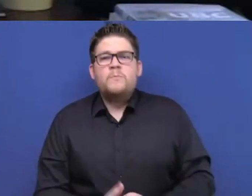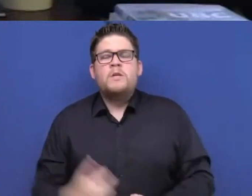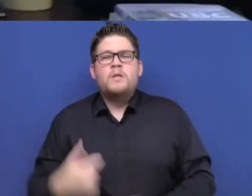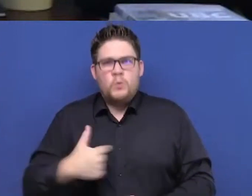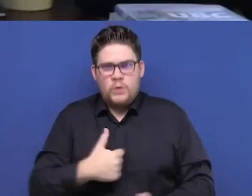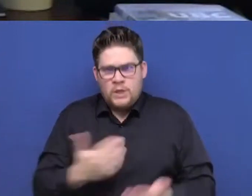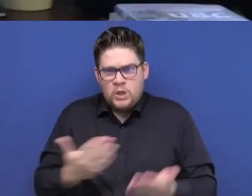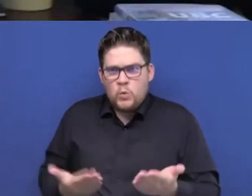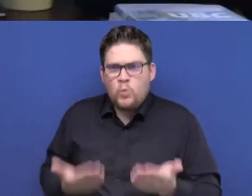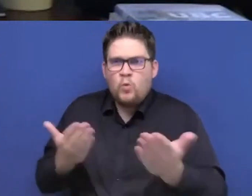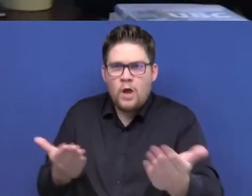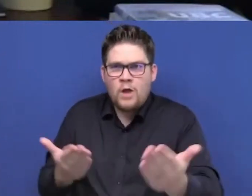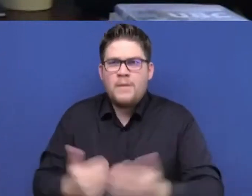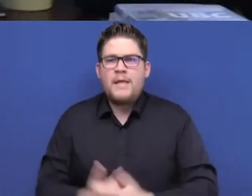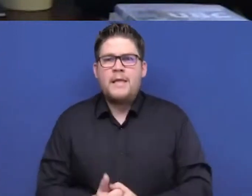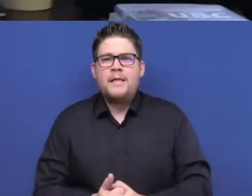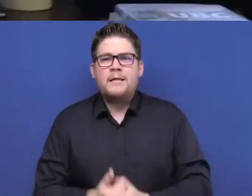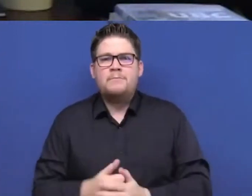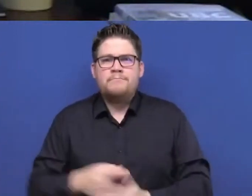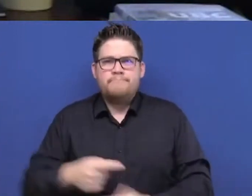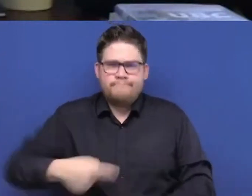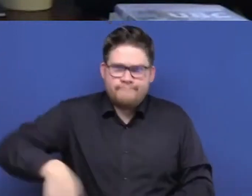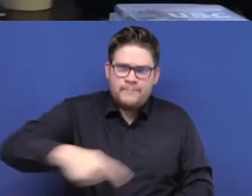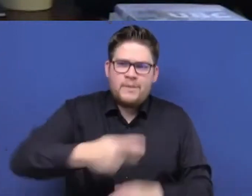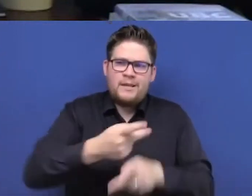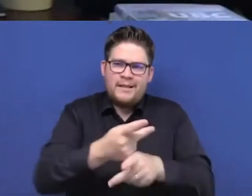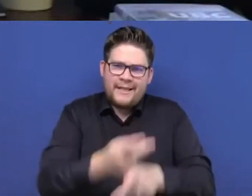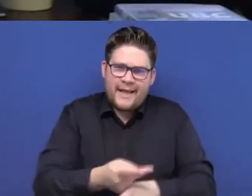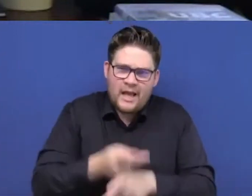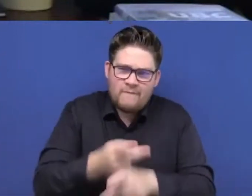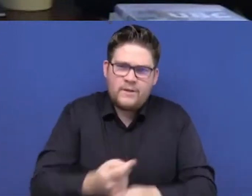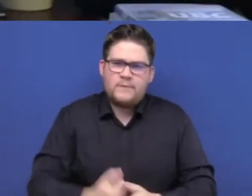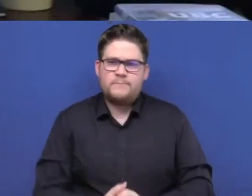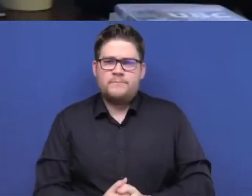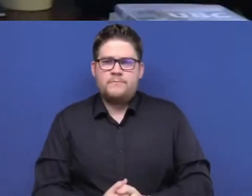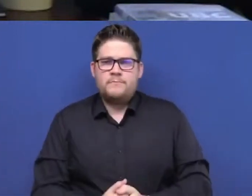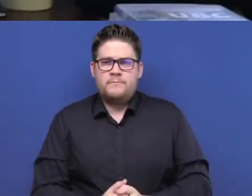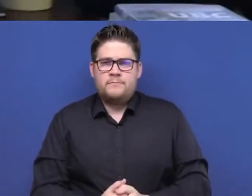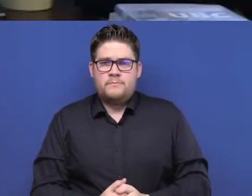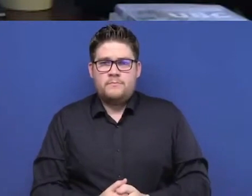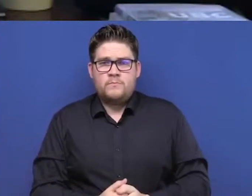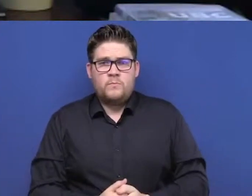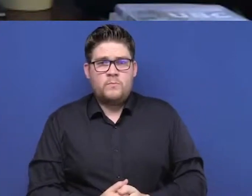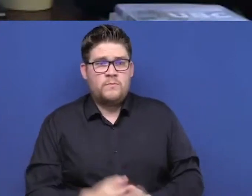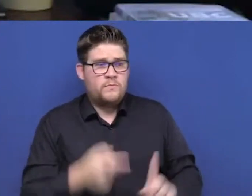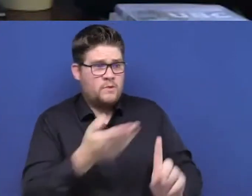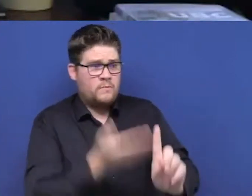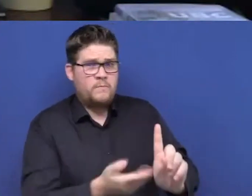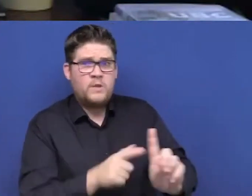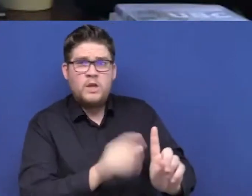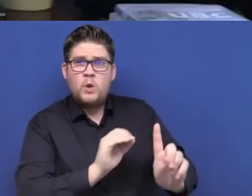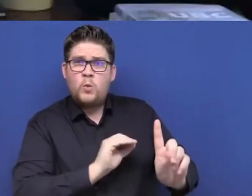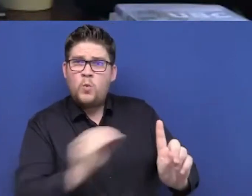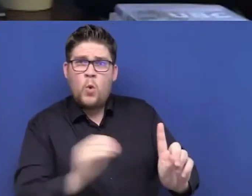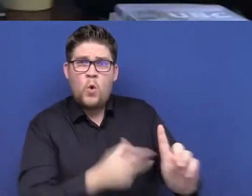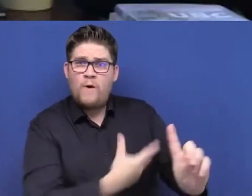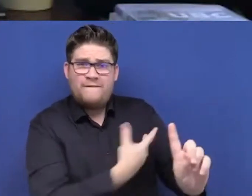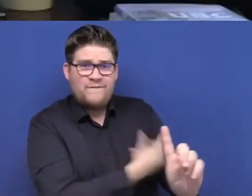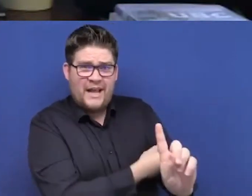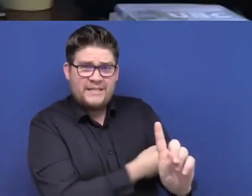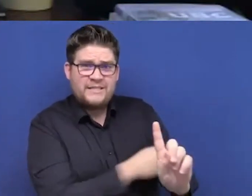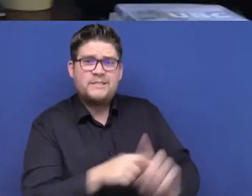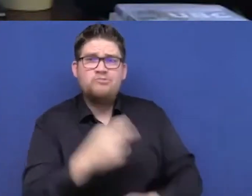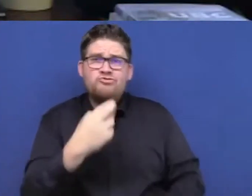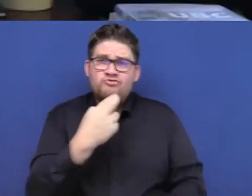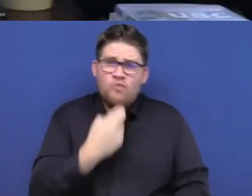immunized, those settings are more dangerous. But we're not at this point going to be requiring people.